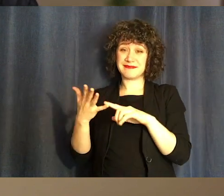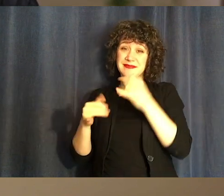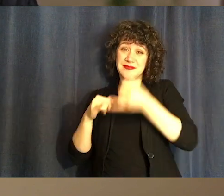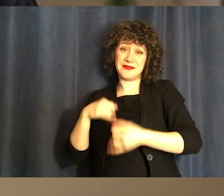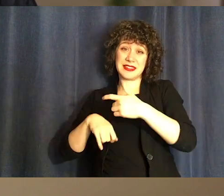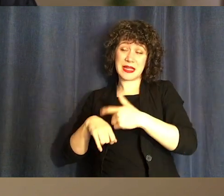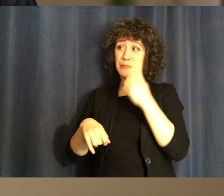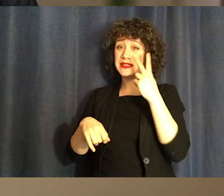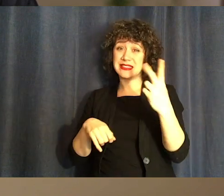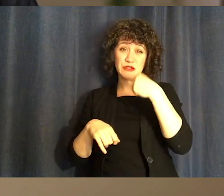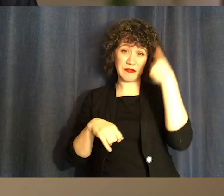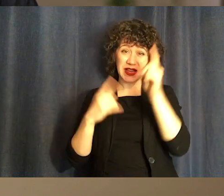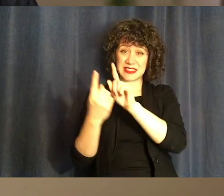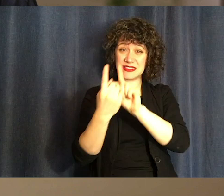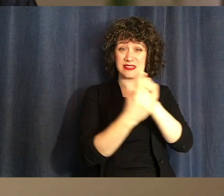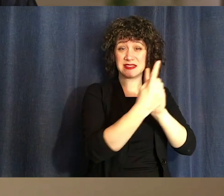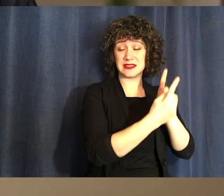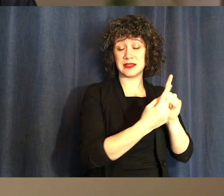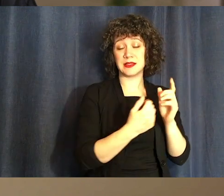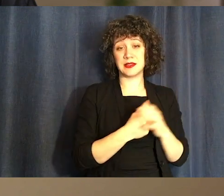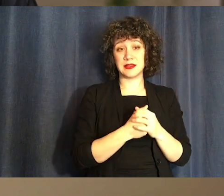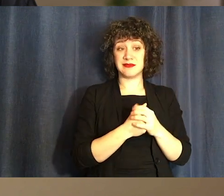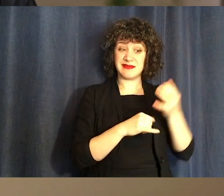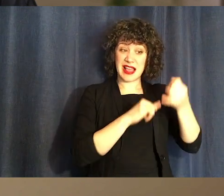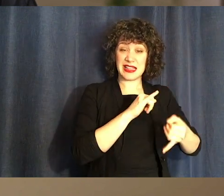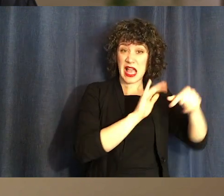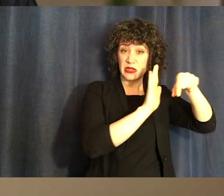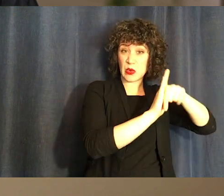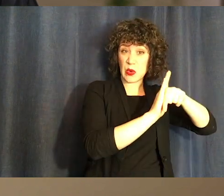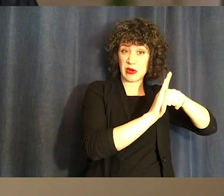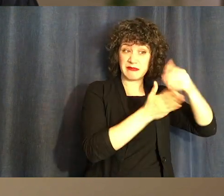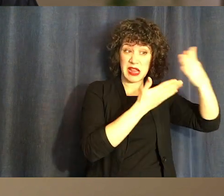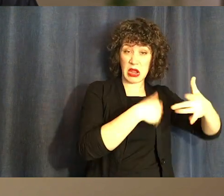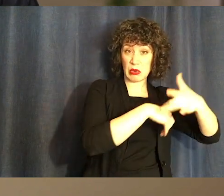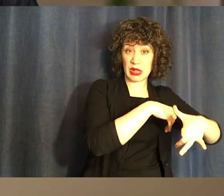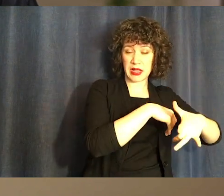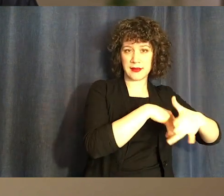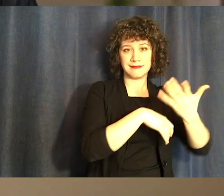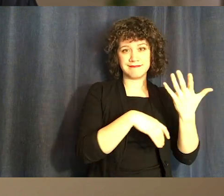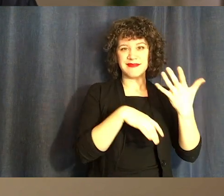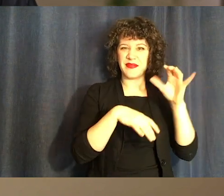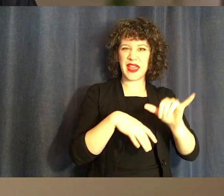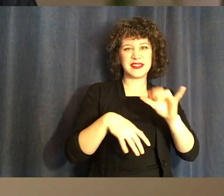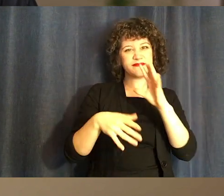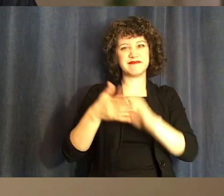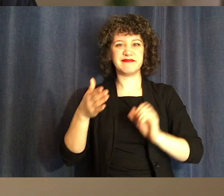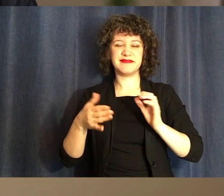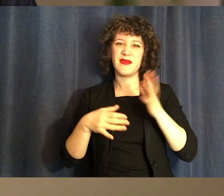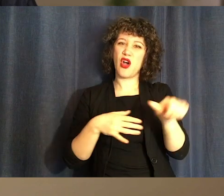quarter of school has taken away some of our other finals too. As seniors, we were supposed to experience pulling final